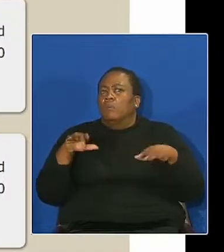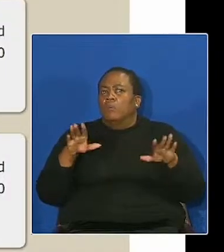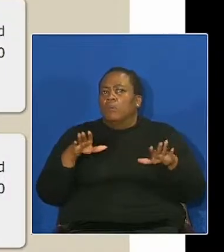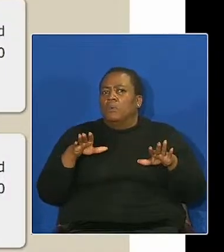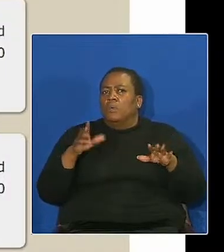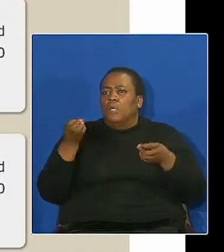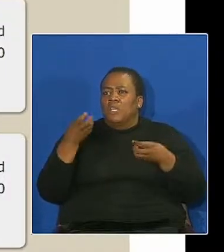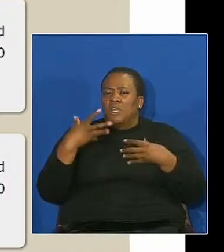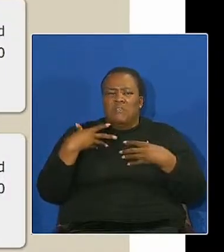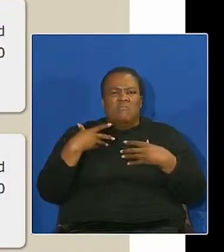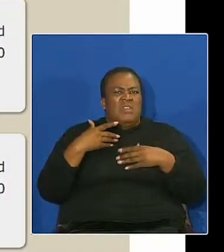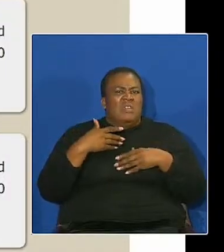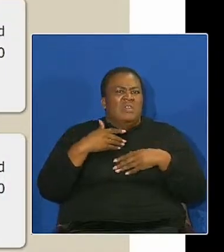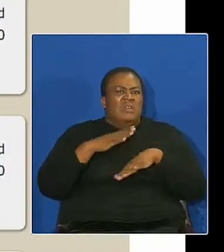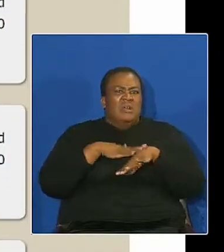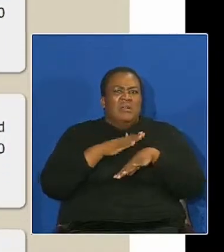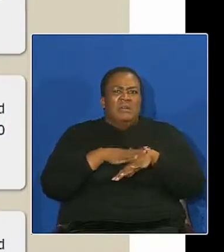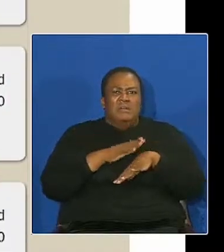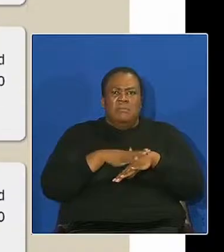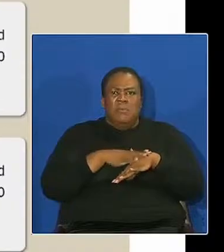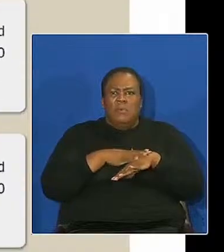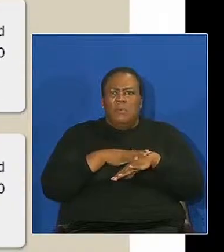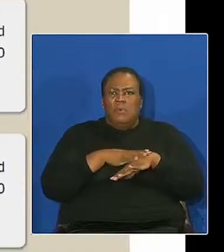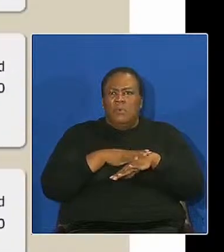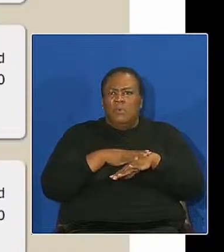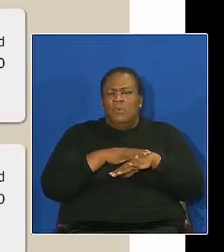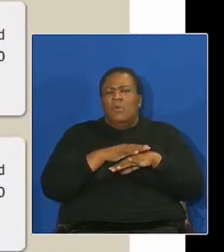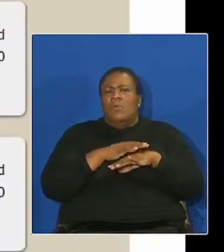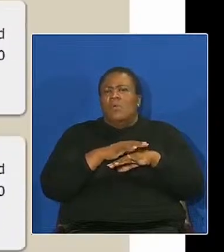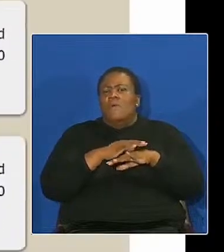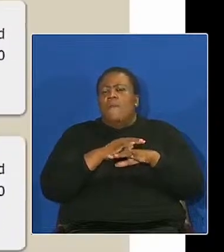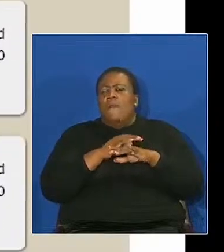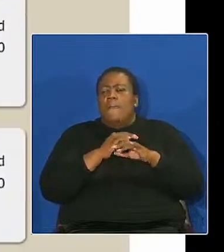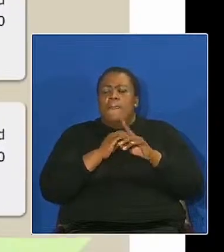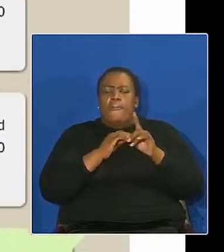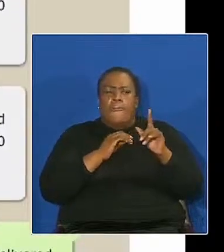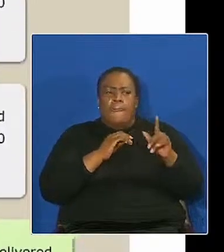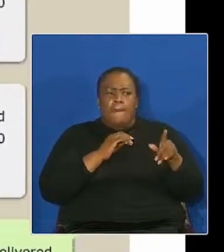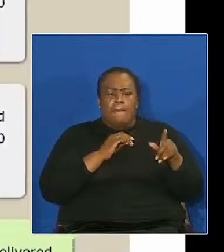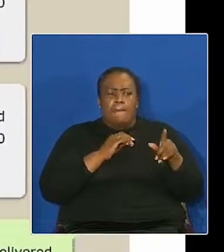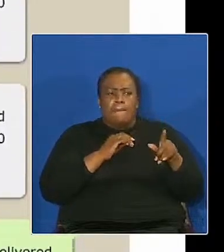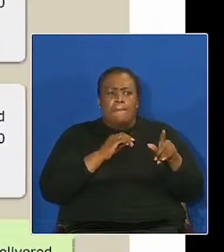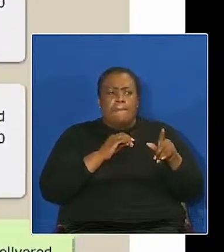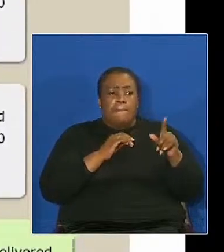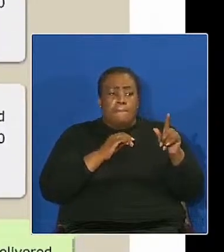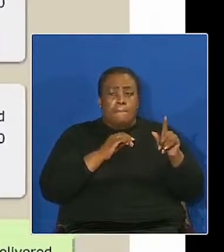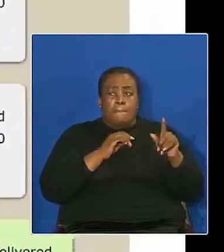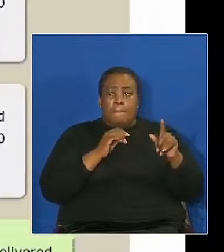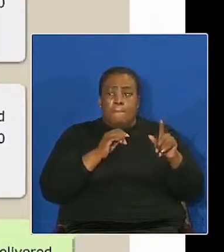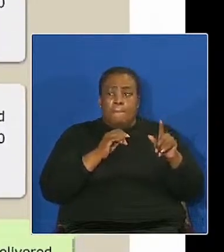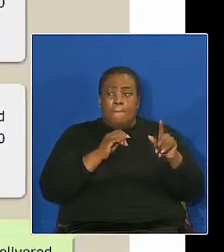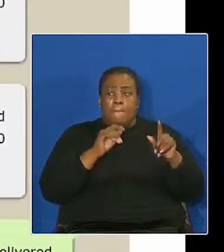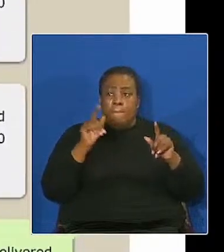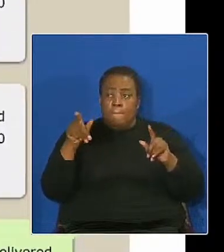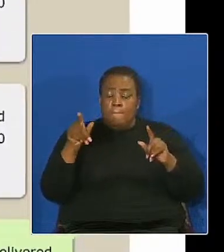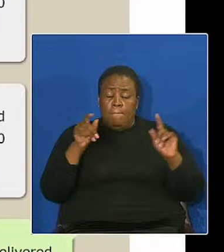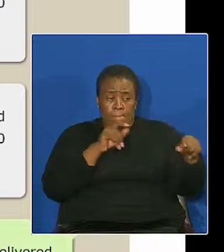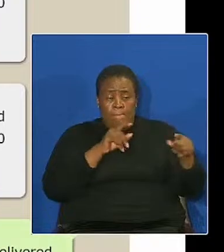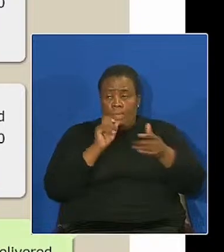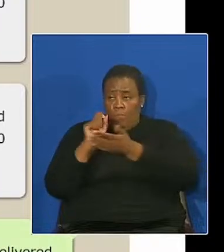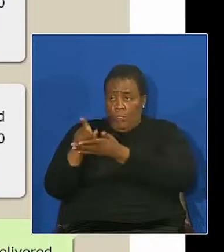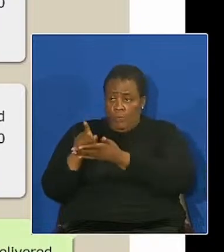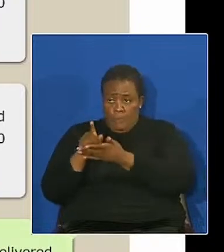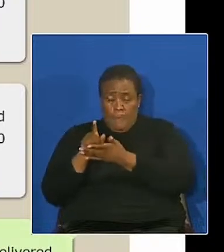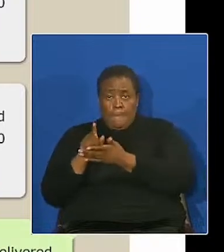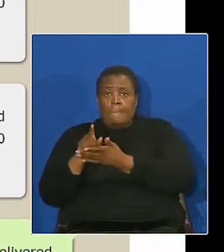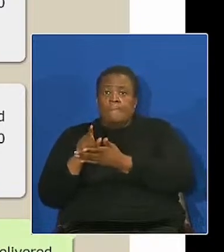And then on the same day, more or less the same time, Mr. Brown is sending a message